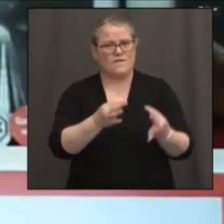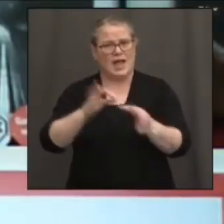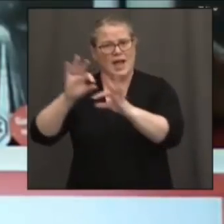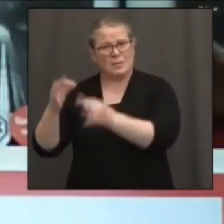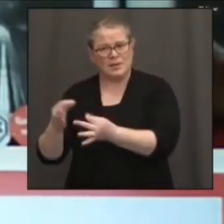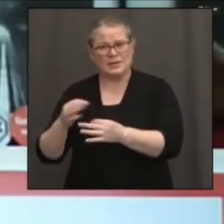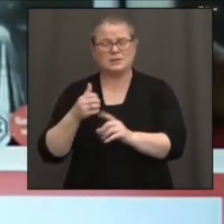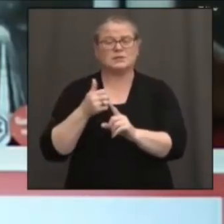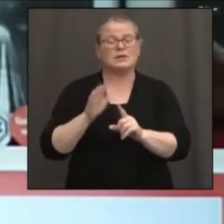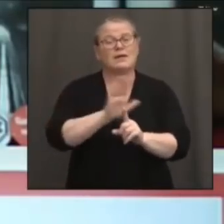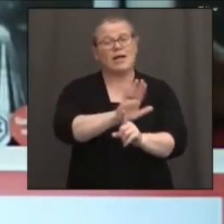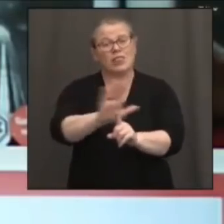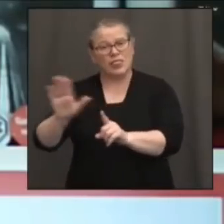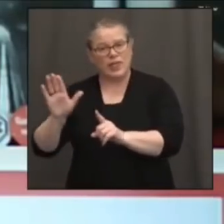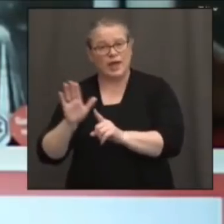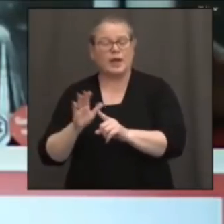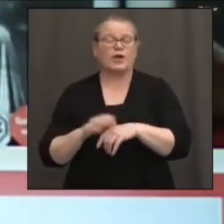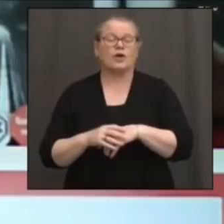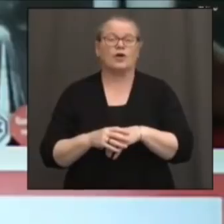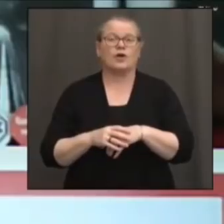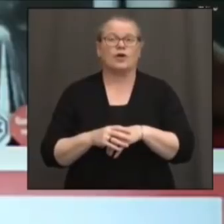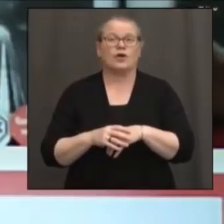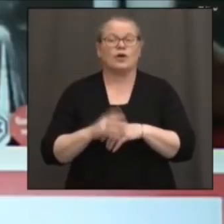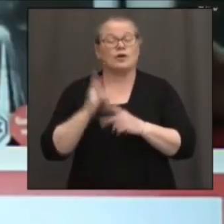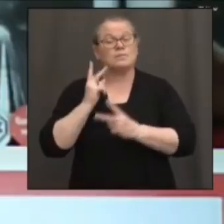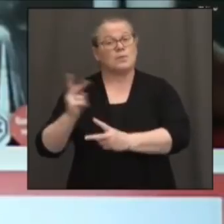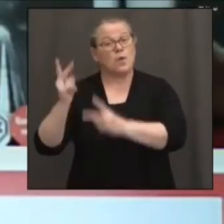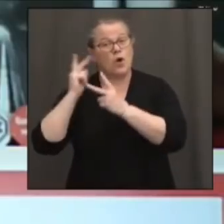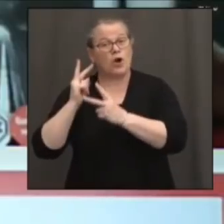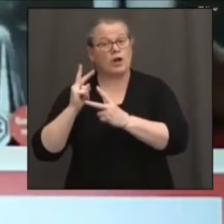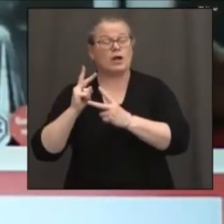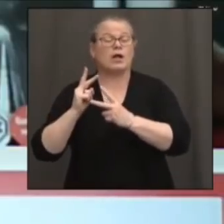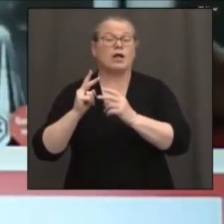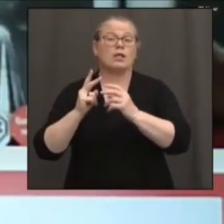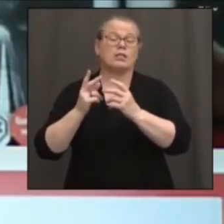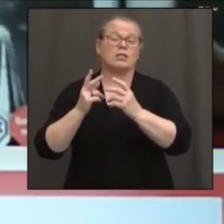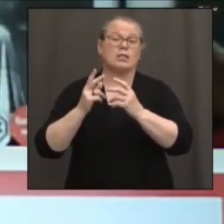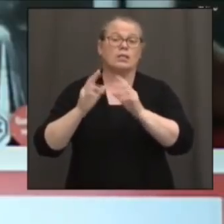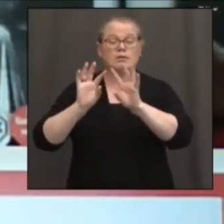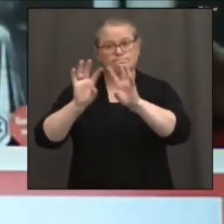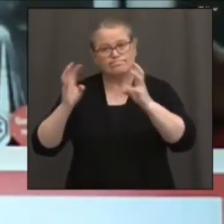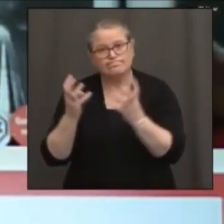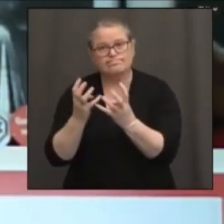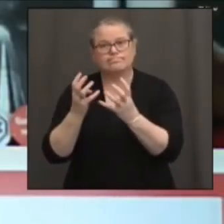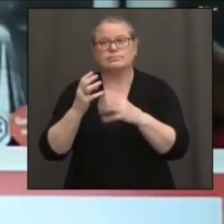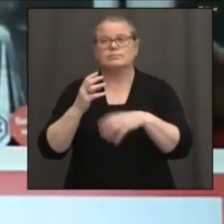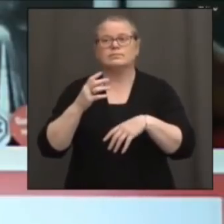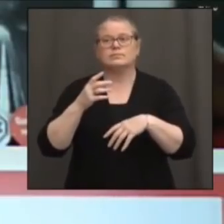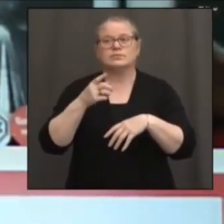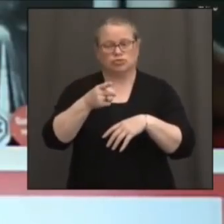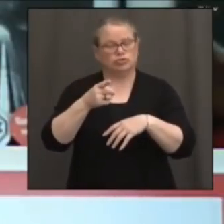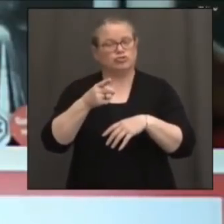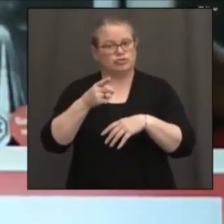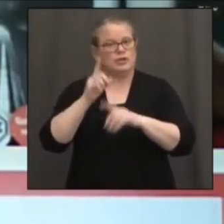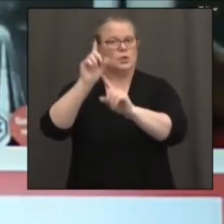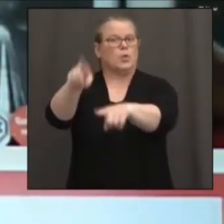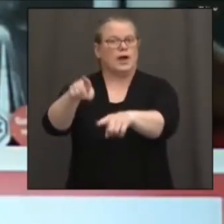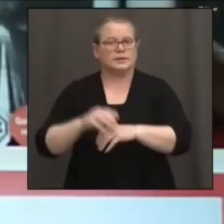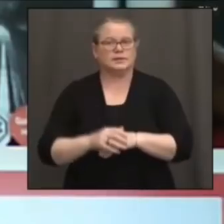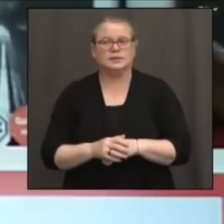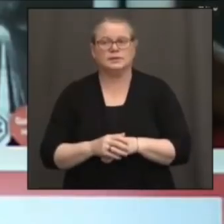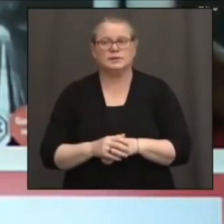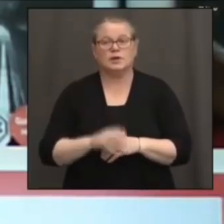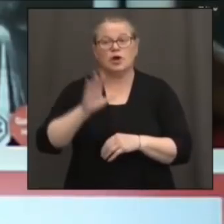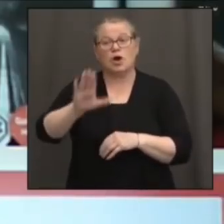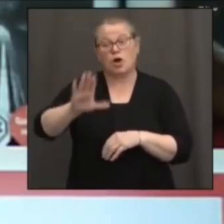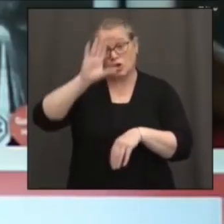her own son Shane was murdered at age 20 in Hartford. Little did she know that her godson, Eddie Garcia, would be